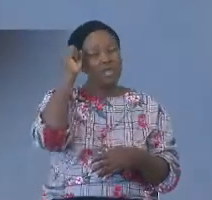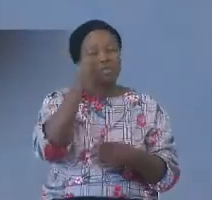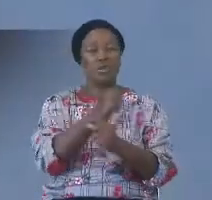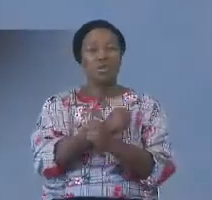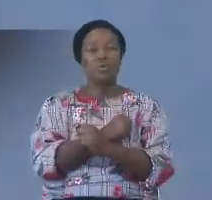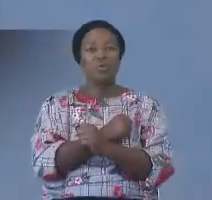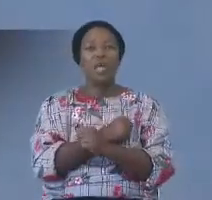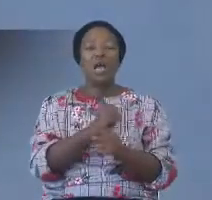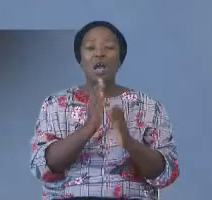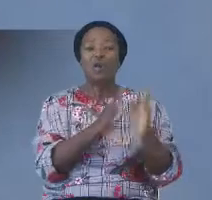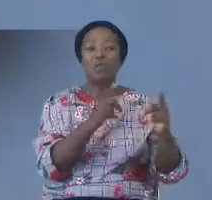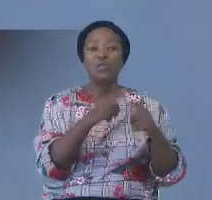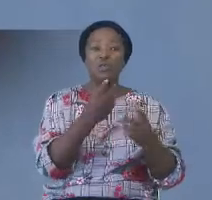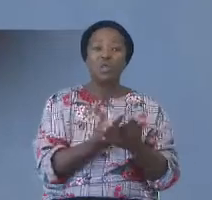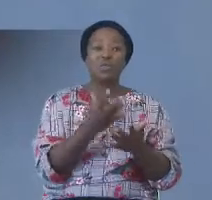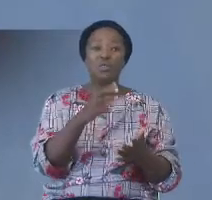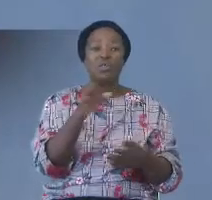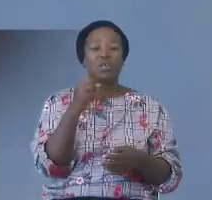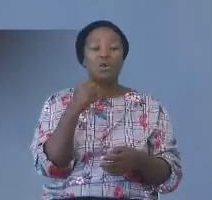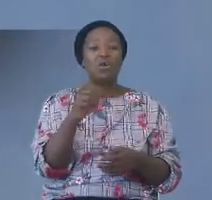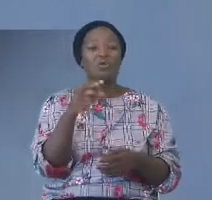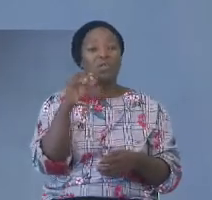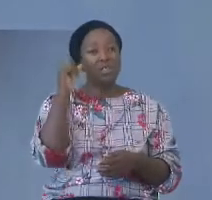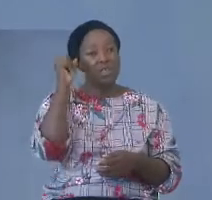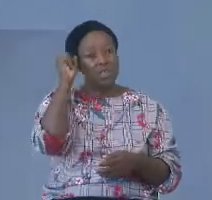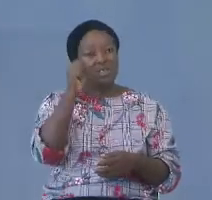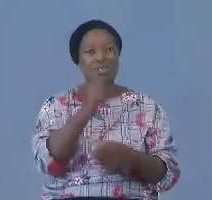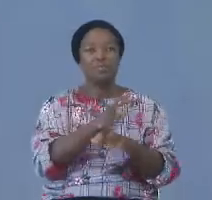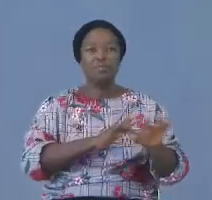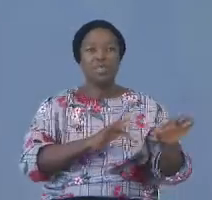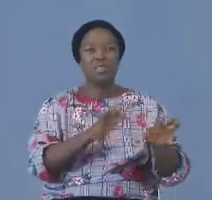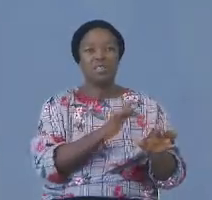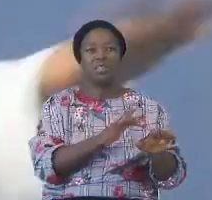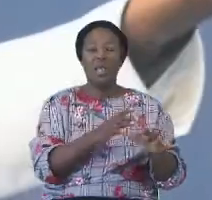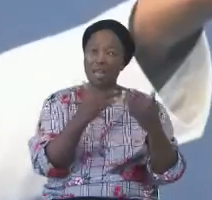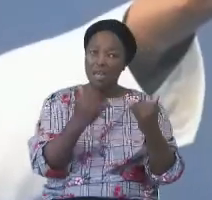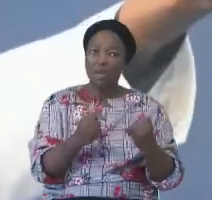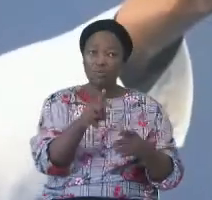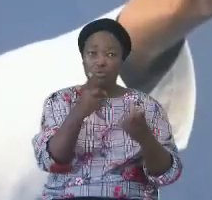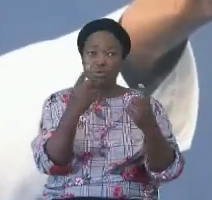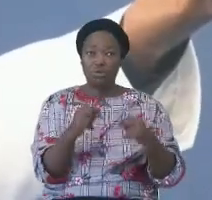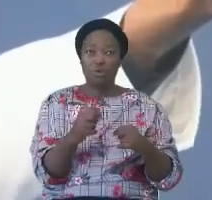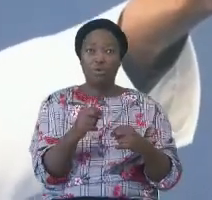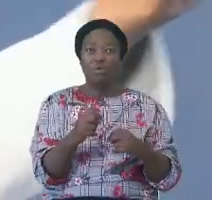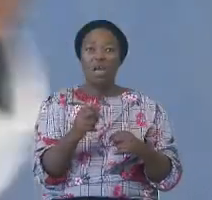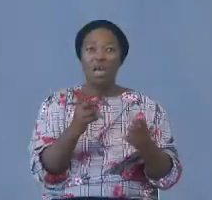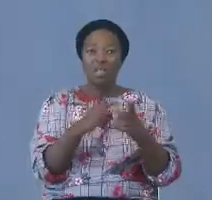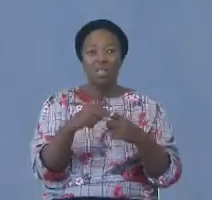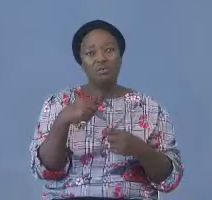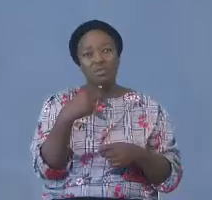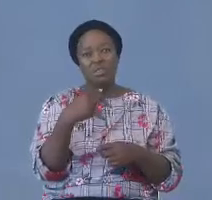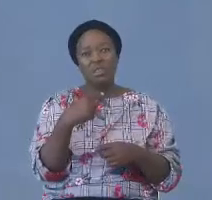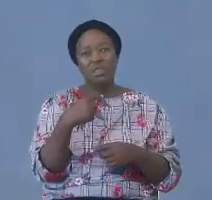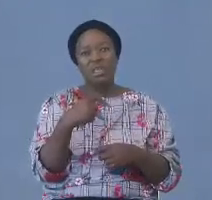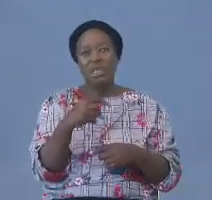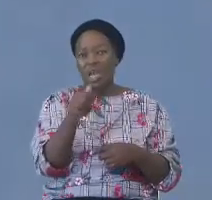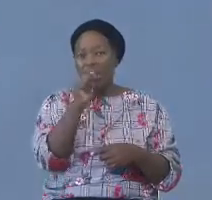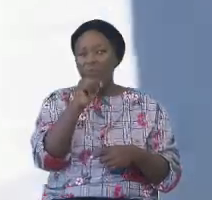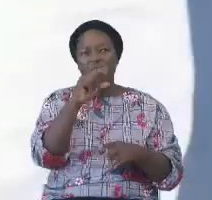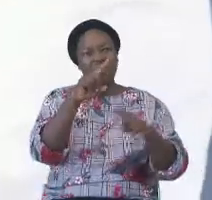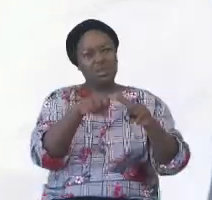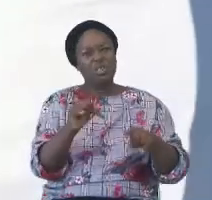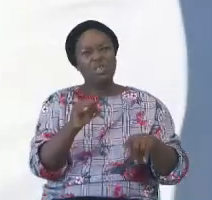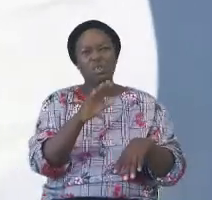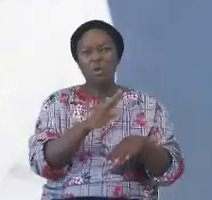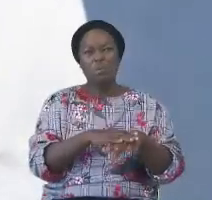grace according to the riches of his love according to the riches of his mercy